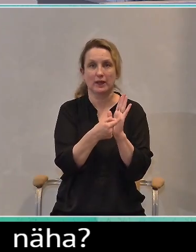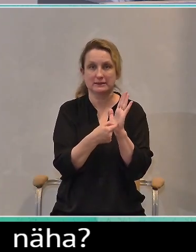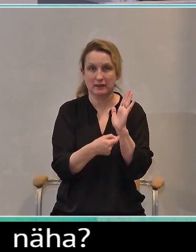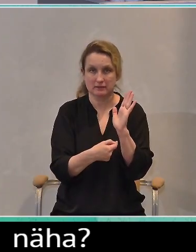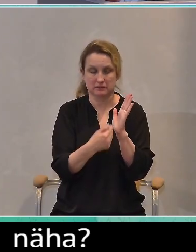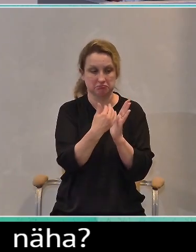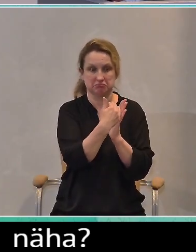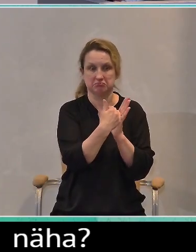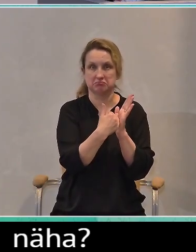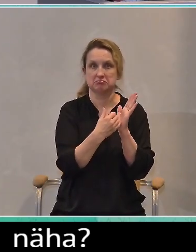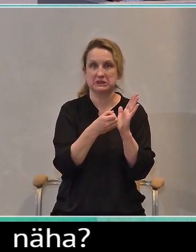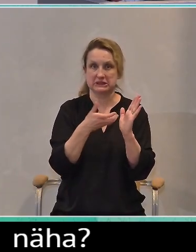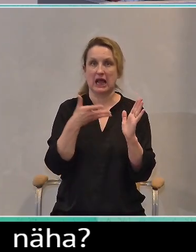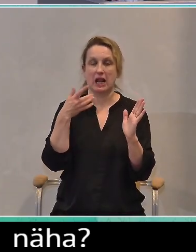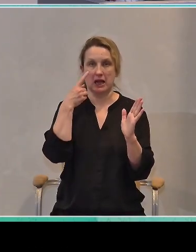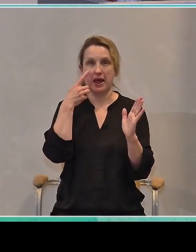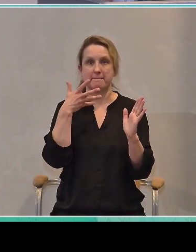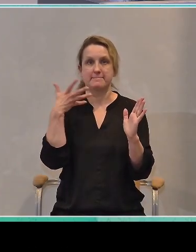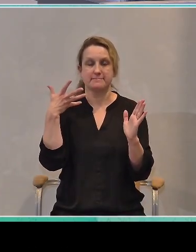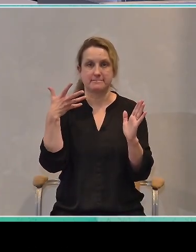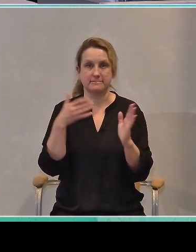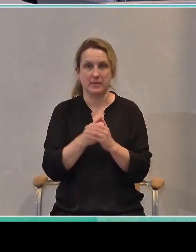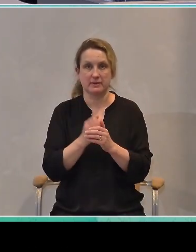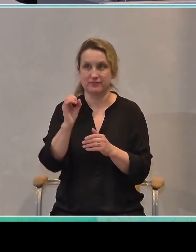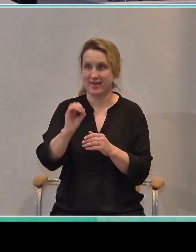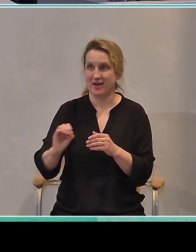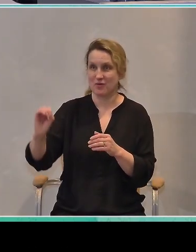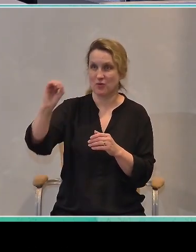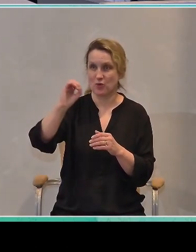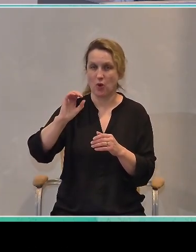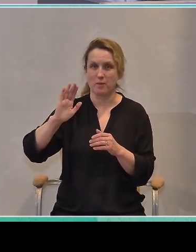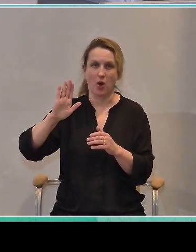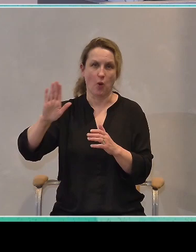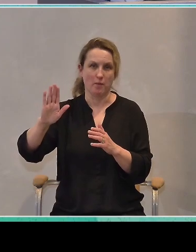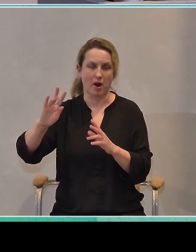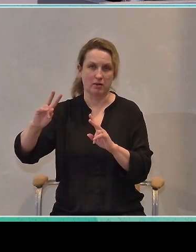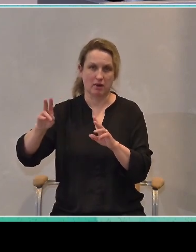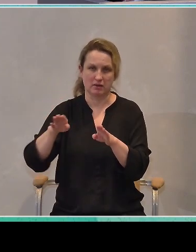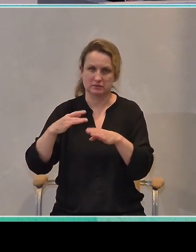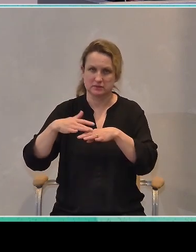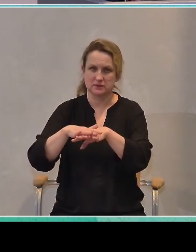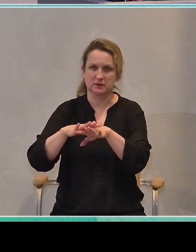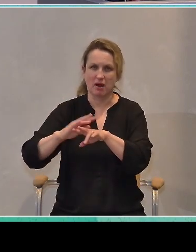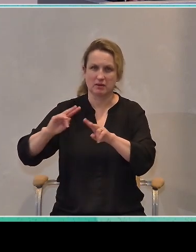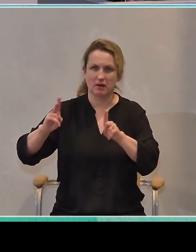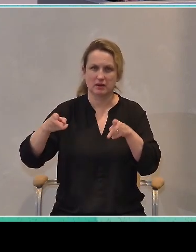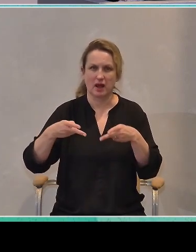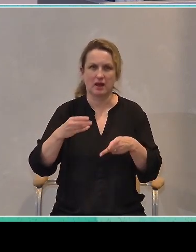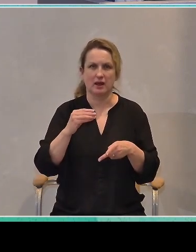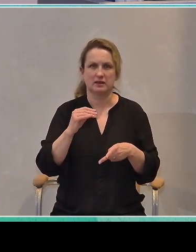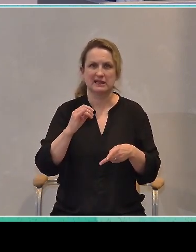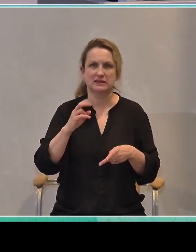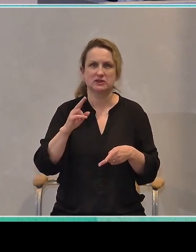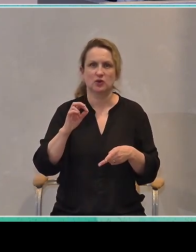a new health technology assessment guideline. It's It brings more clarity. There's